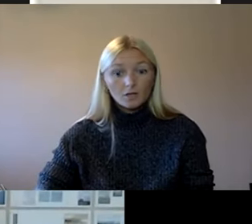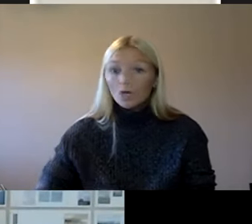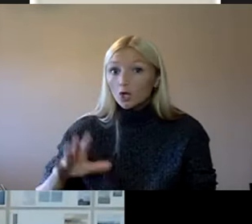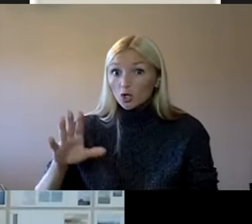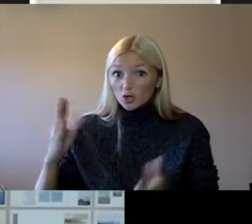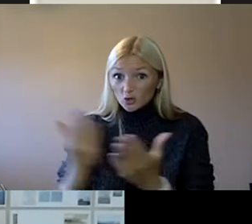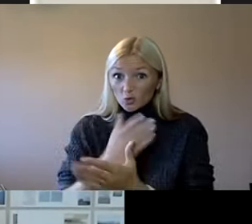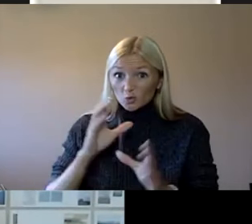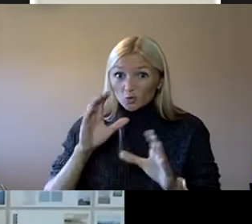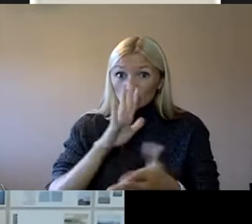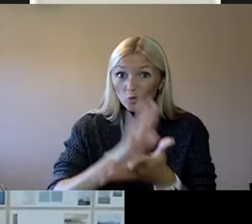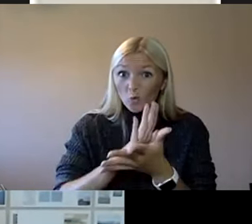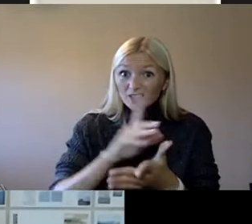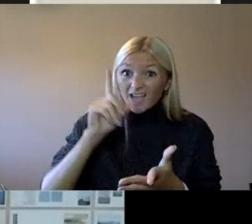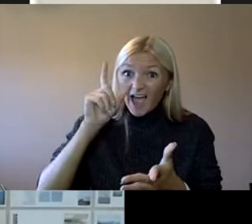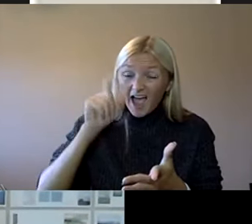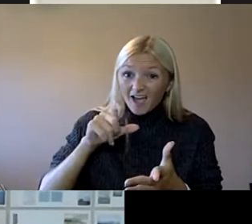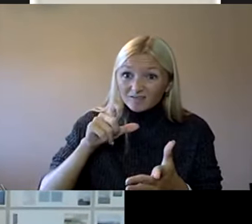traditional education perception.